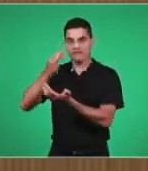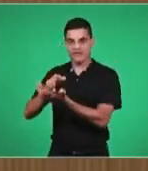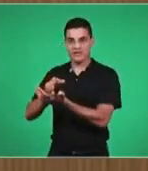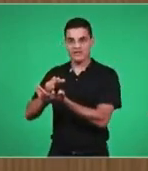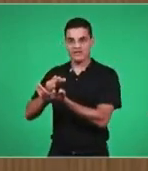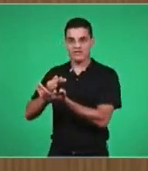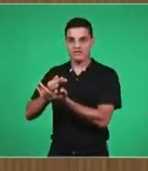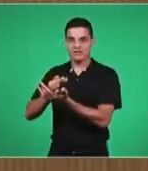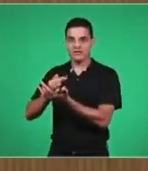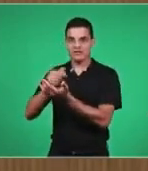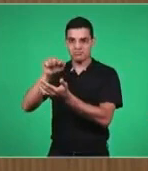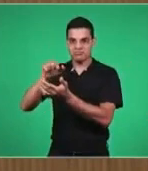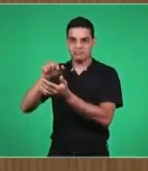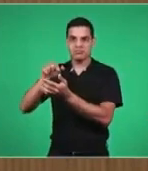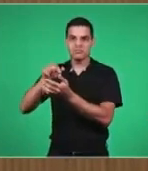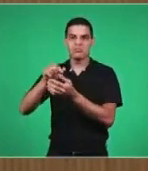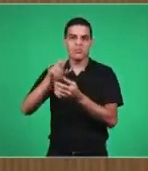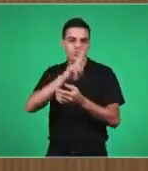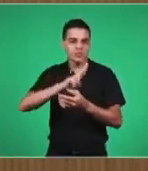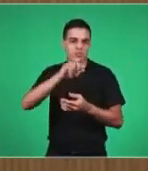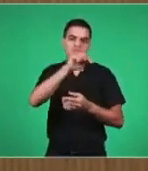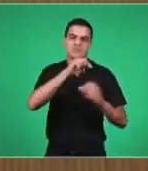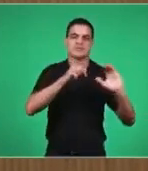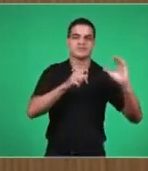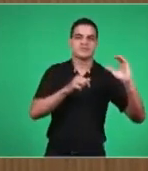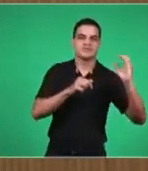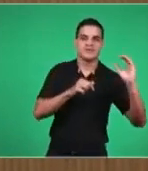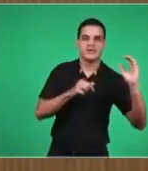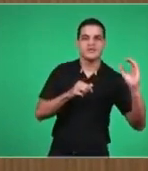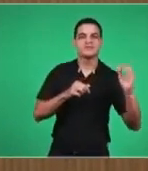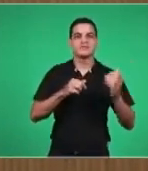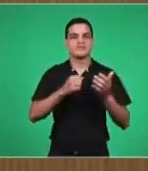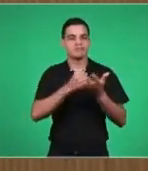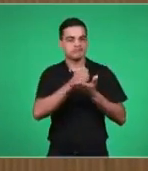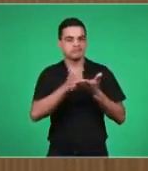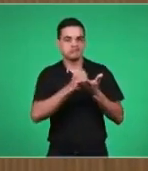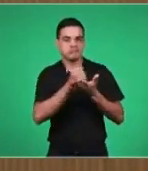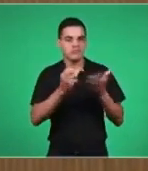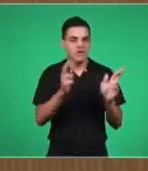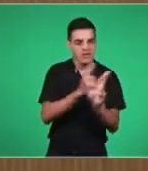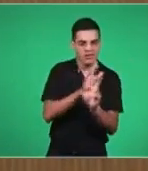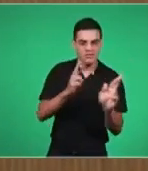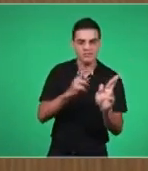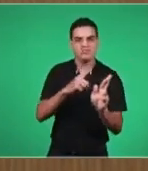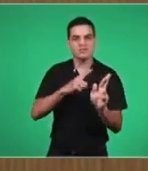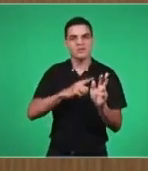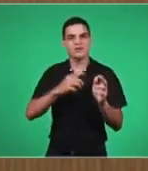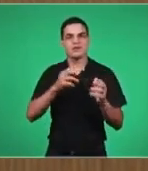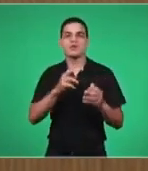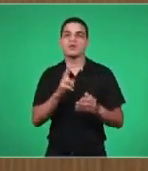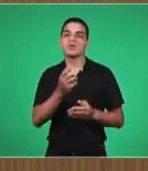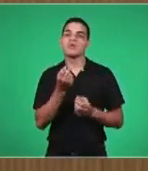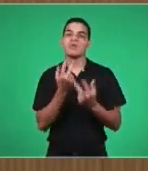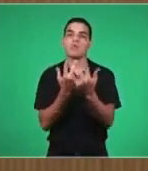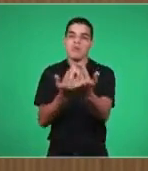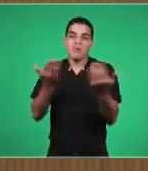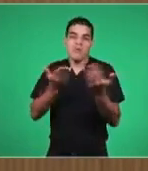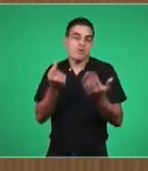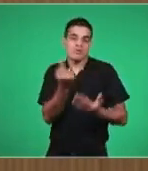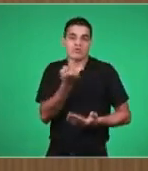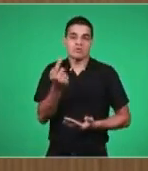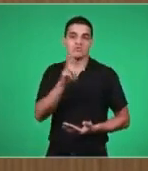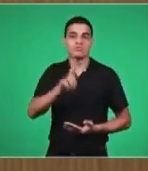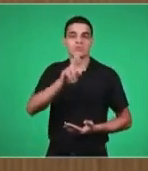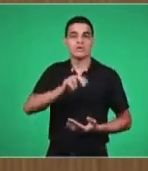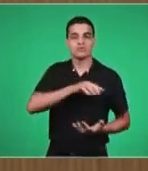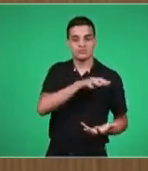many of the times, faith can be used together with science to enhance their